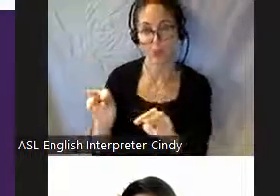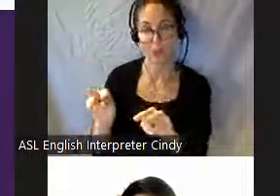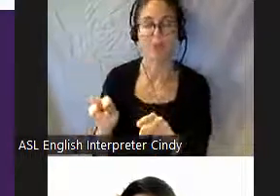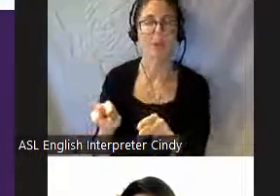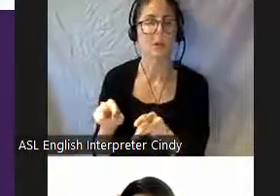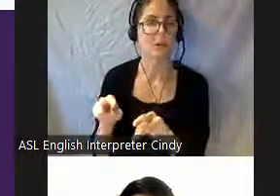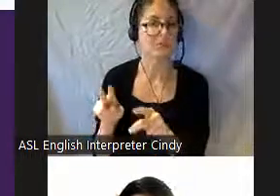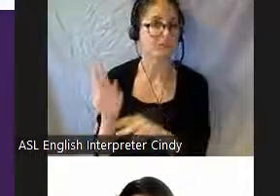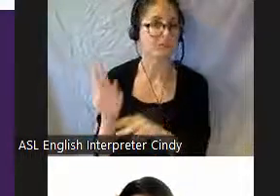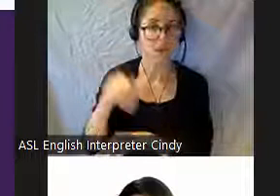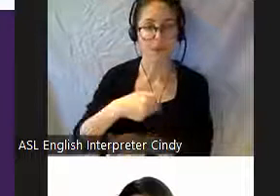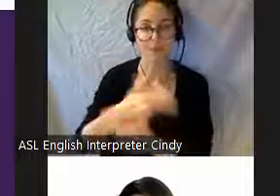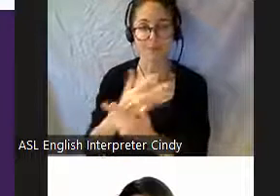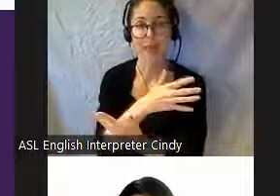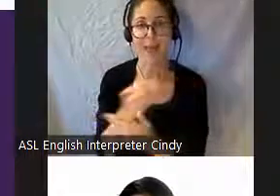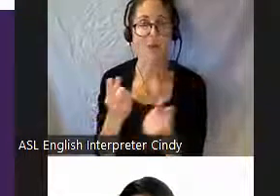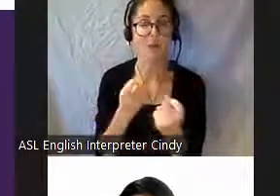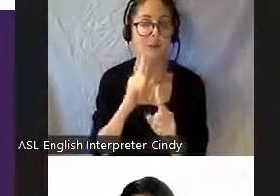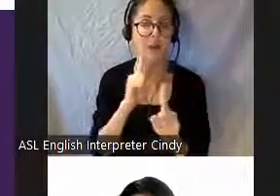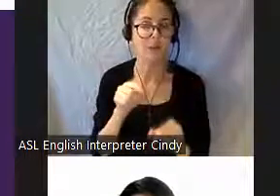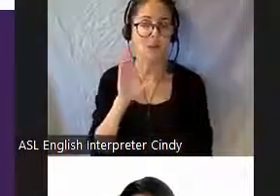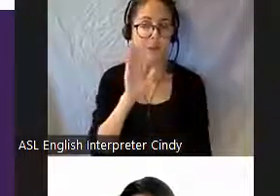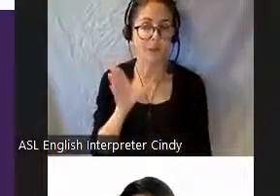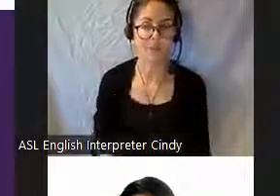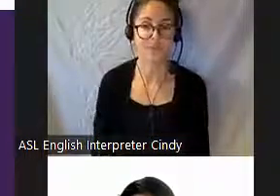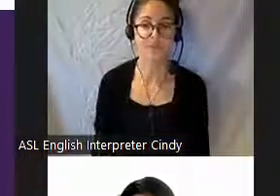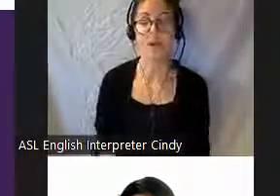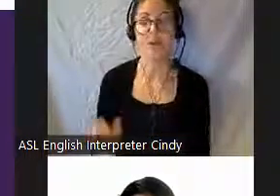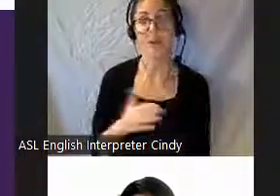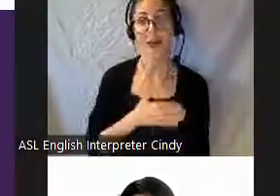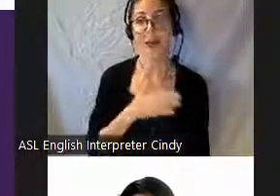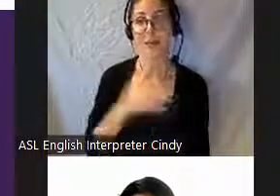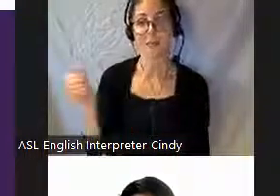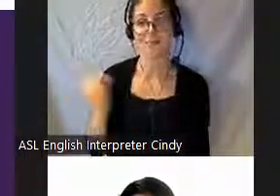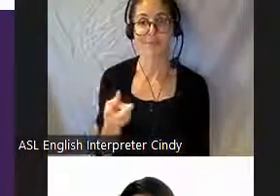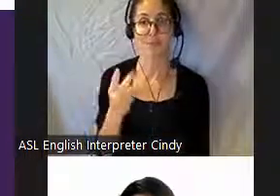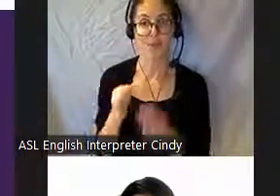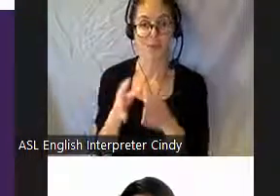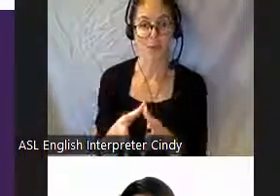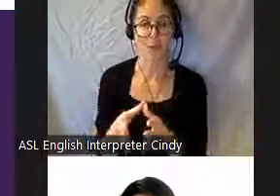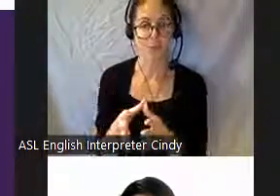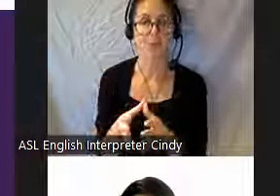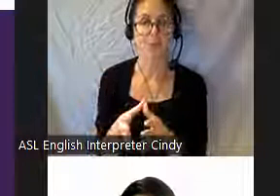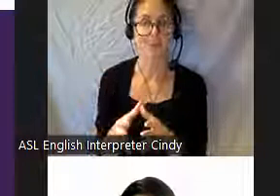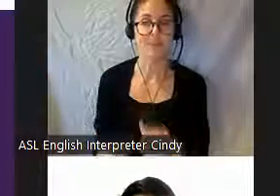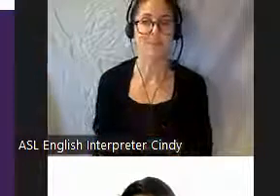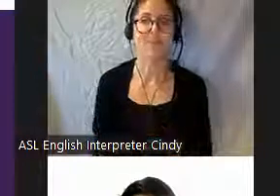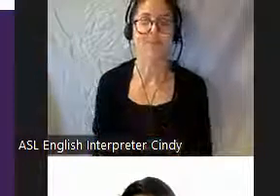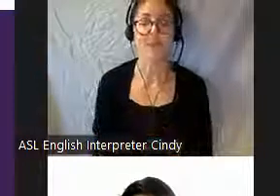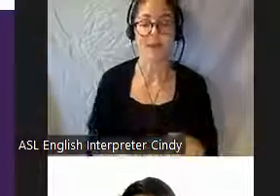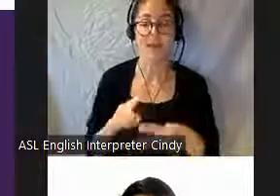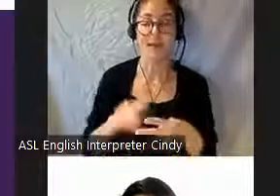and answer session. We are pleased to have our ASL interpreters here today, both Cindy